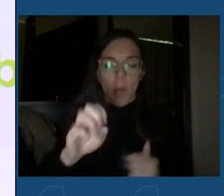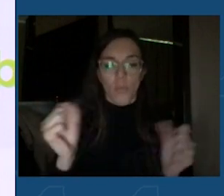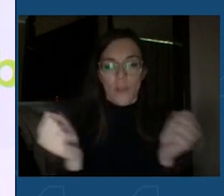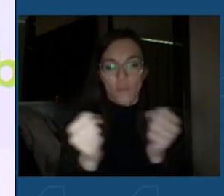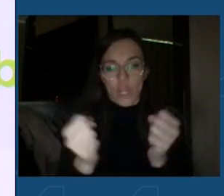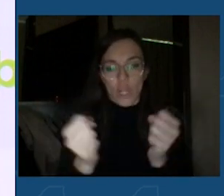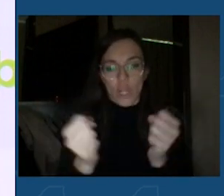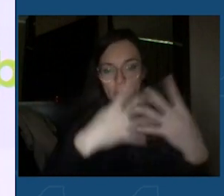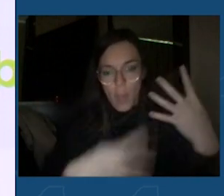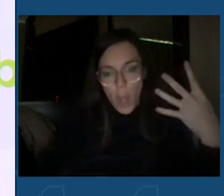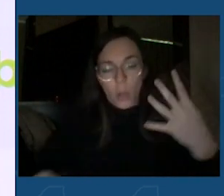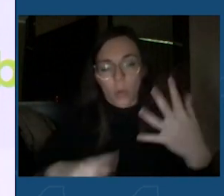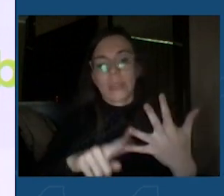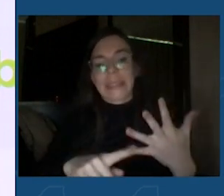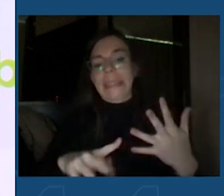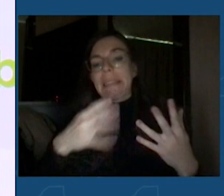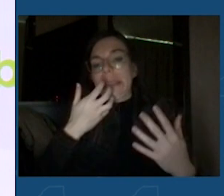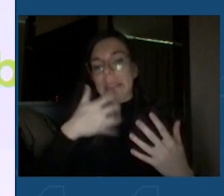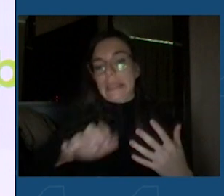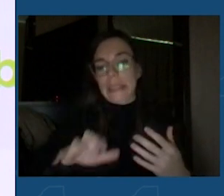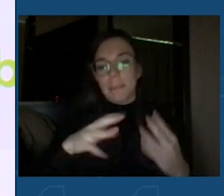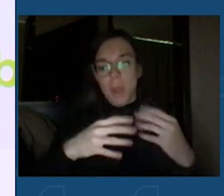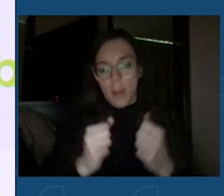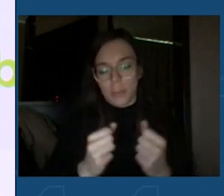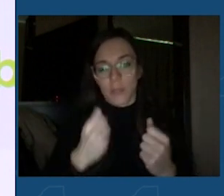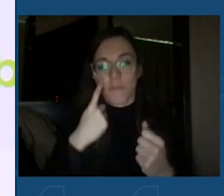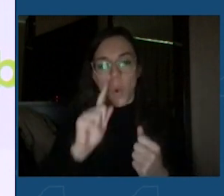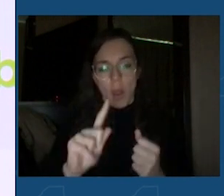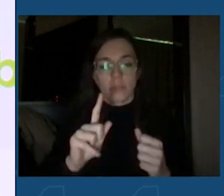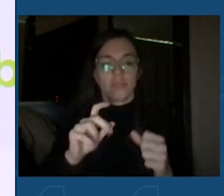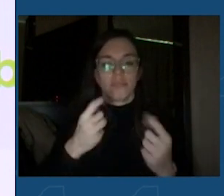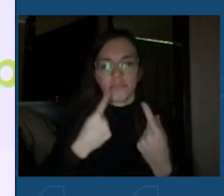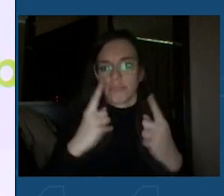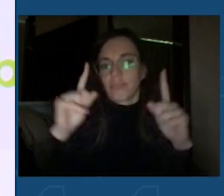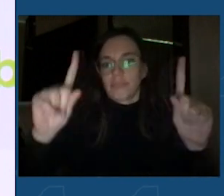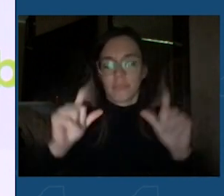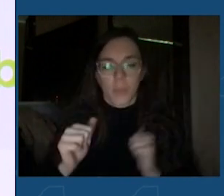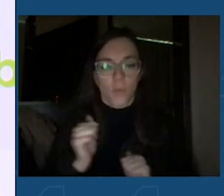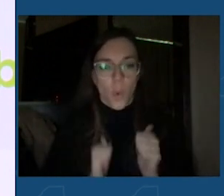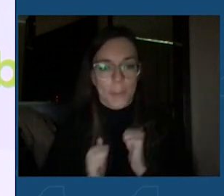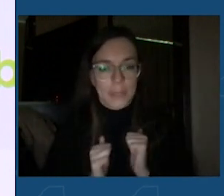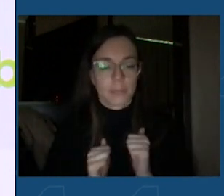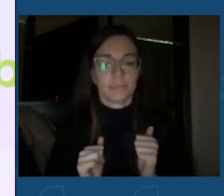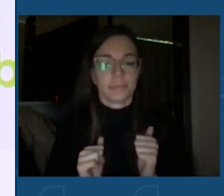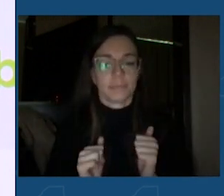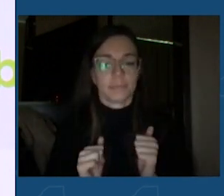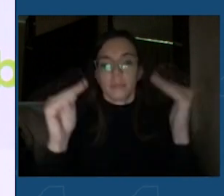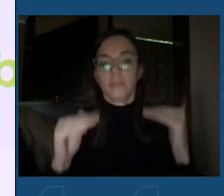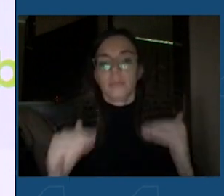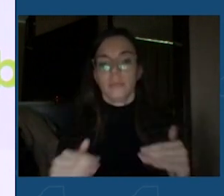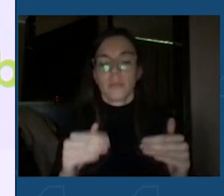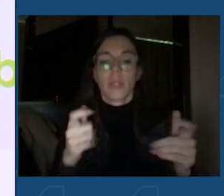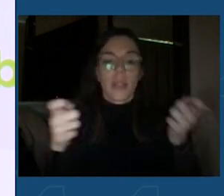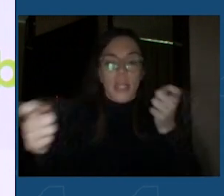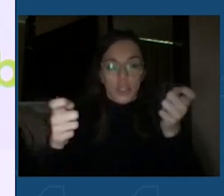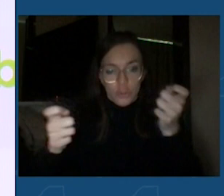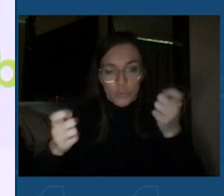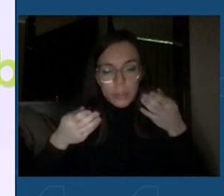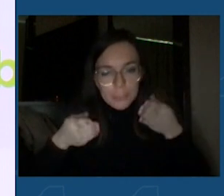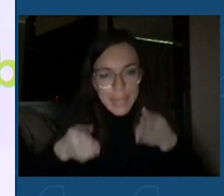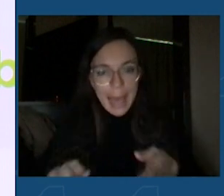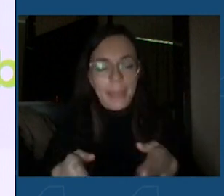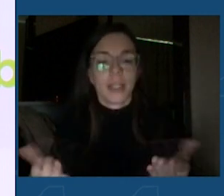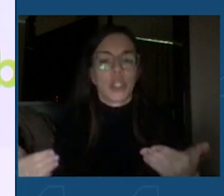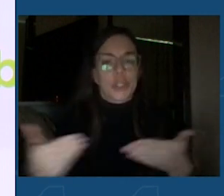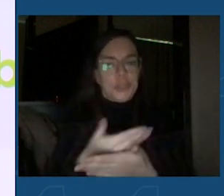and stackable units for optimal performance. The controls path creates a new path for retrofits of advanced